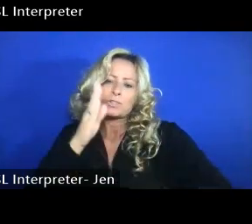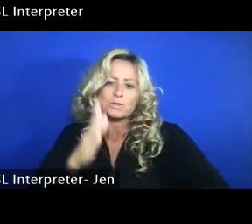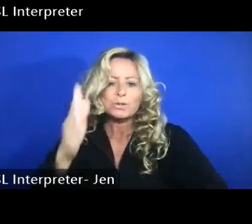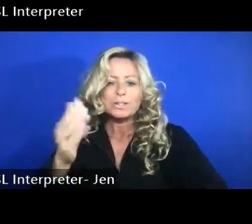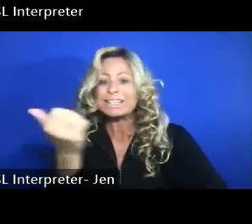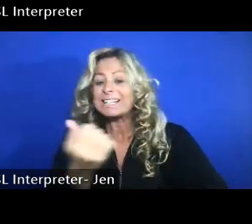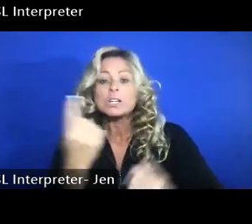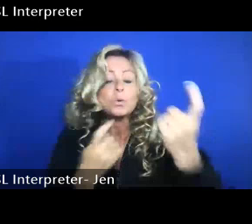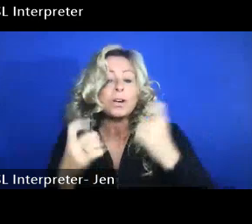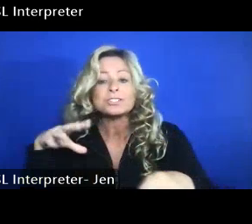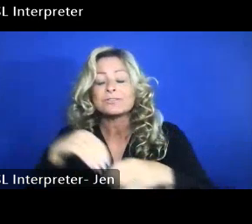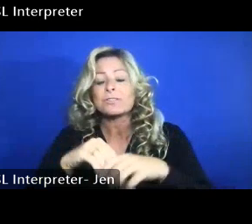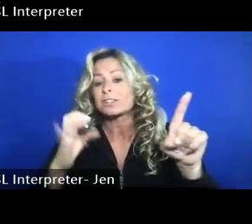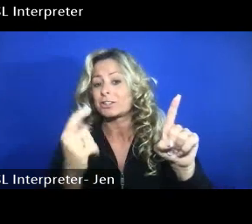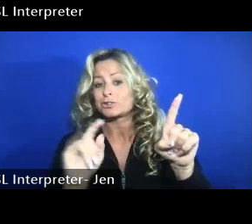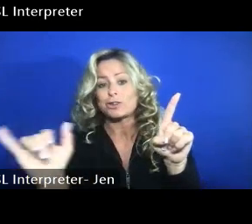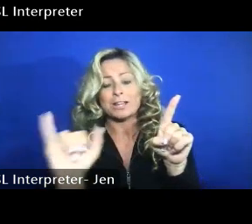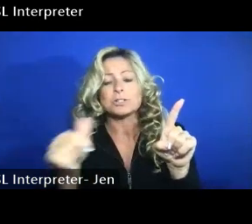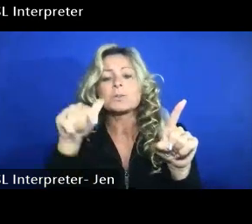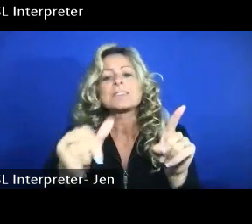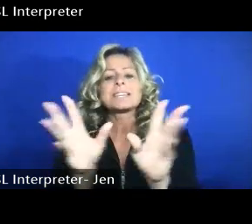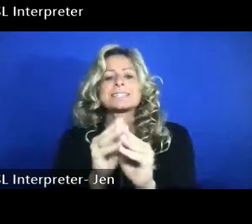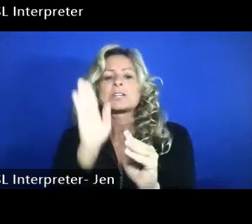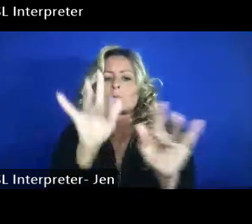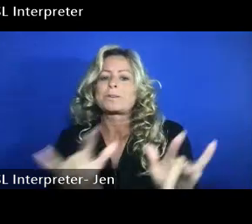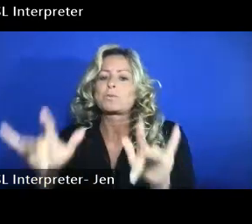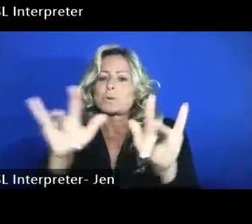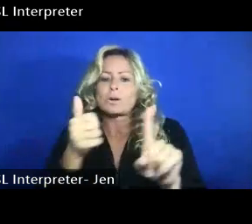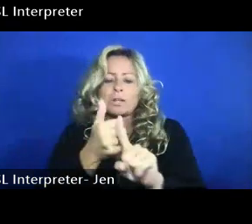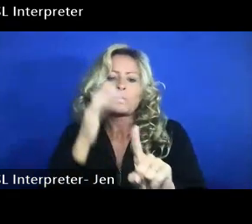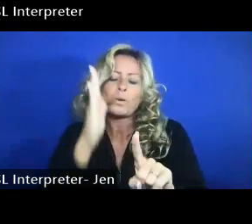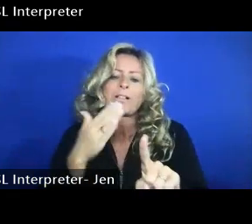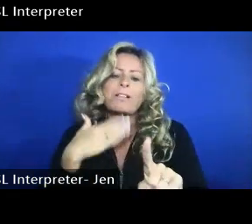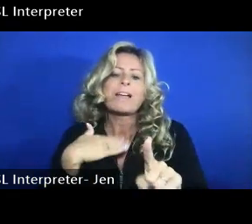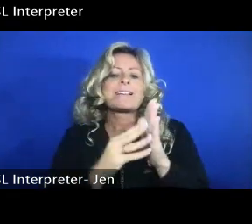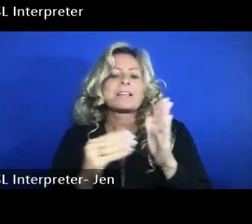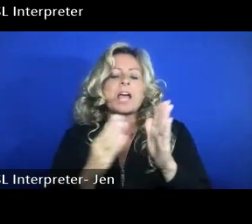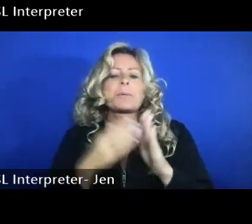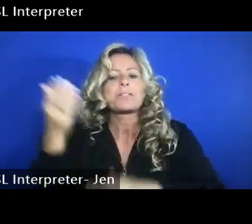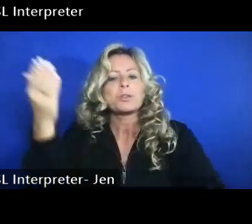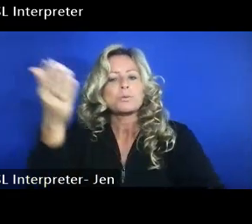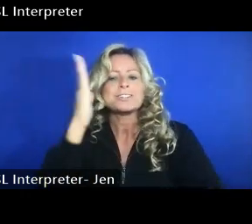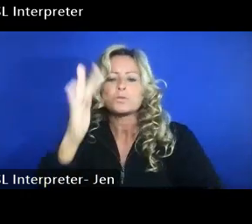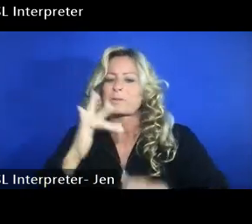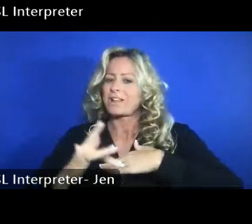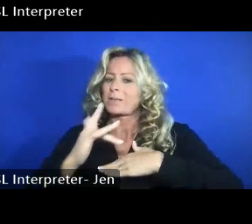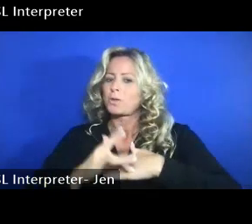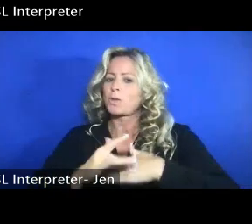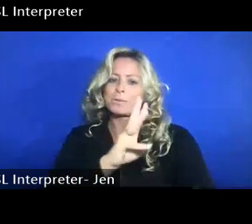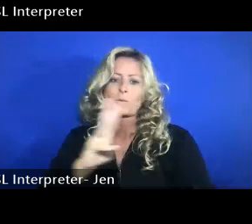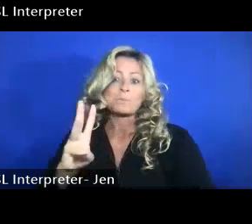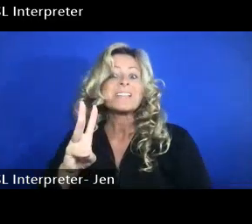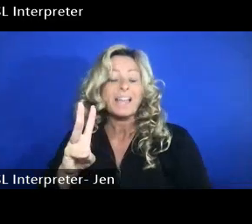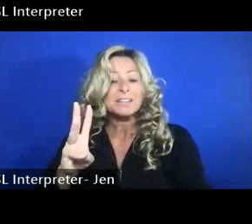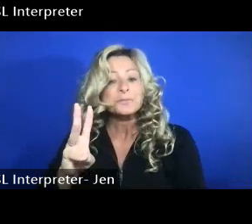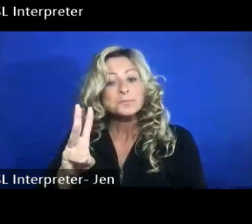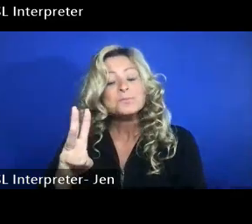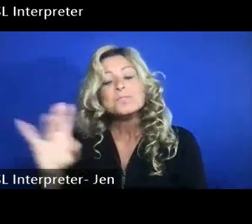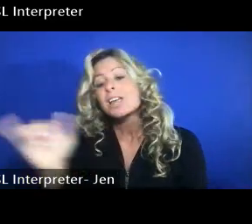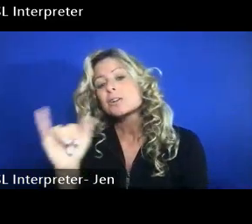have in the chat. This session is being recorded, and a copy of the presentation will be available on our website. And